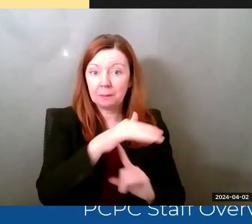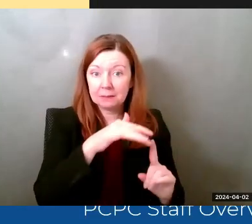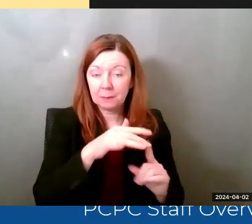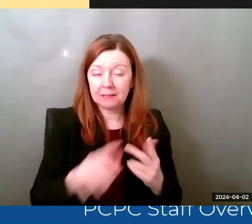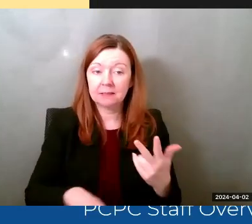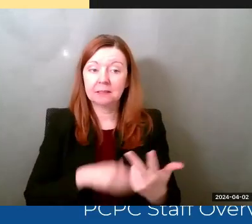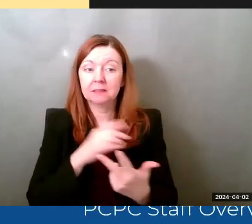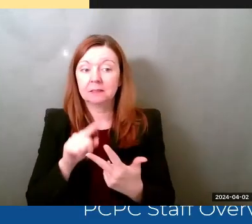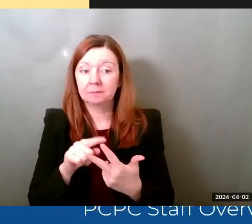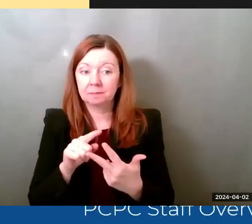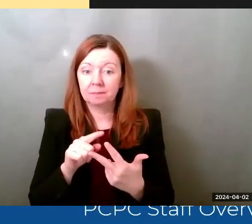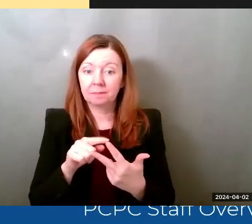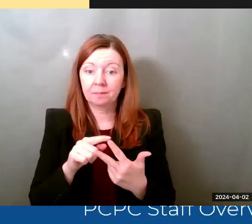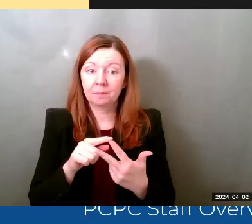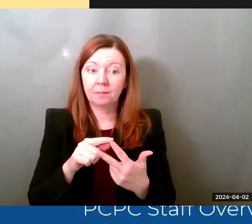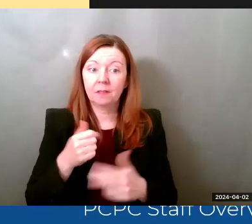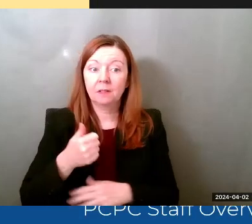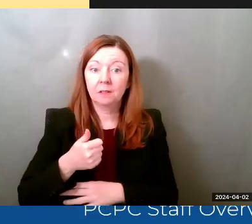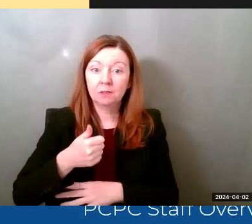spaces,